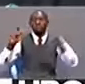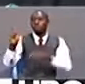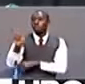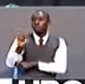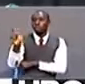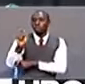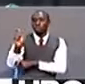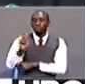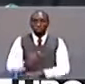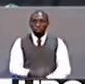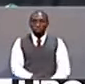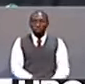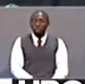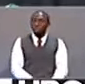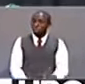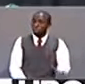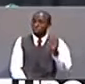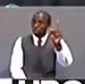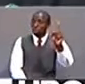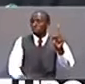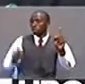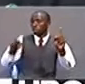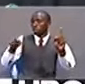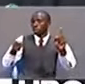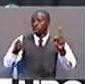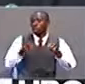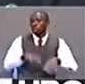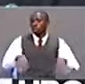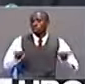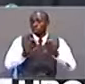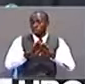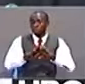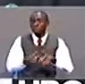One of the key agreements signed was the Uganda